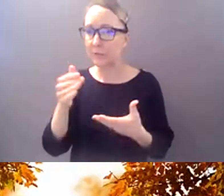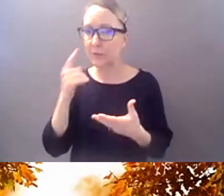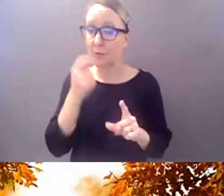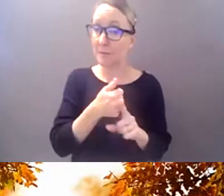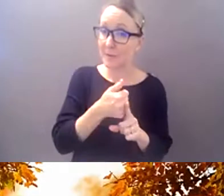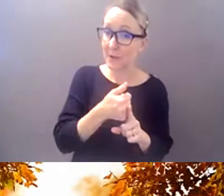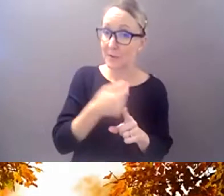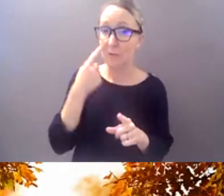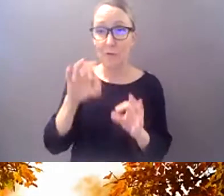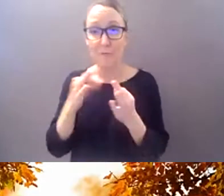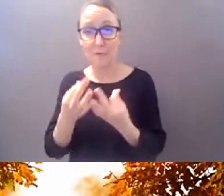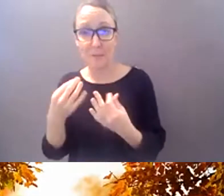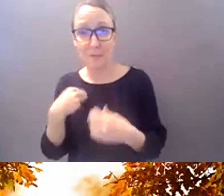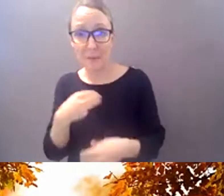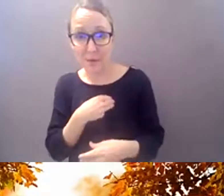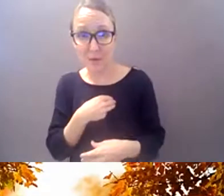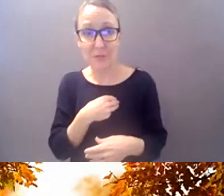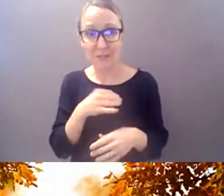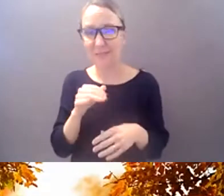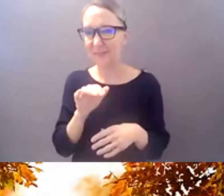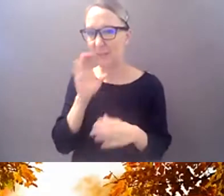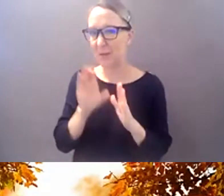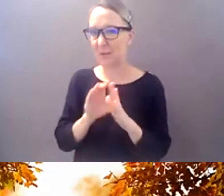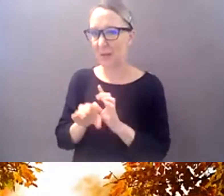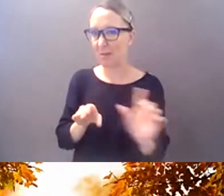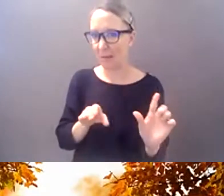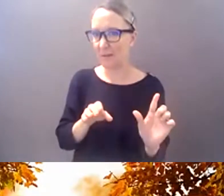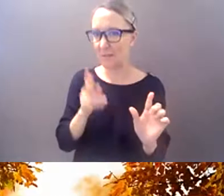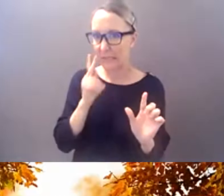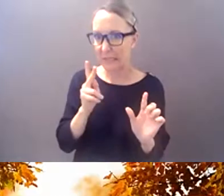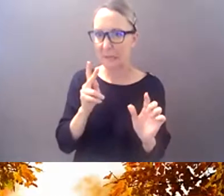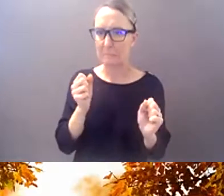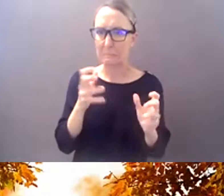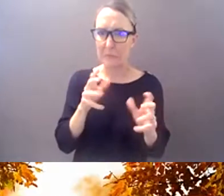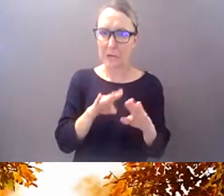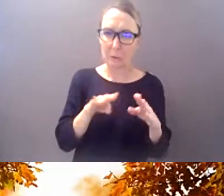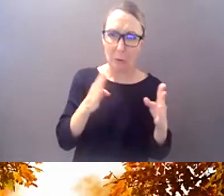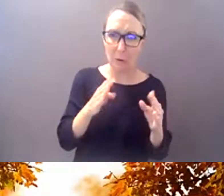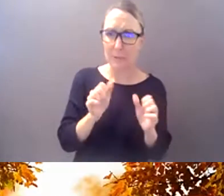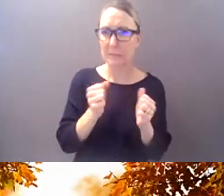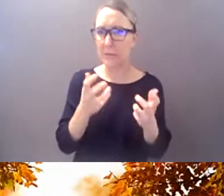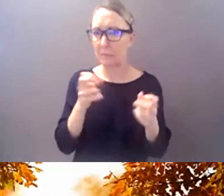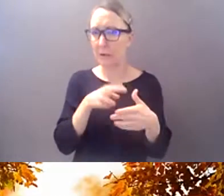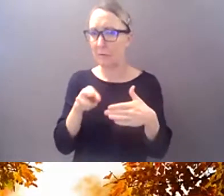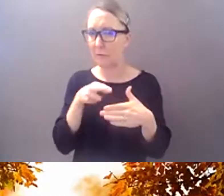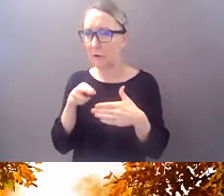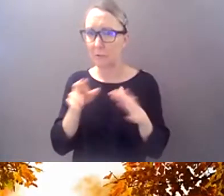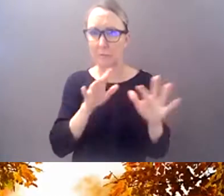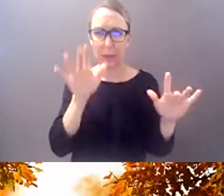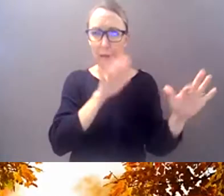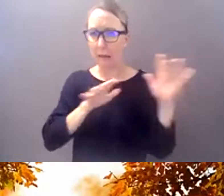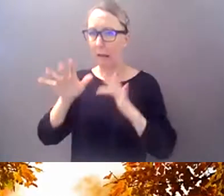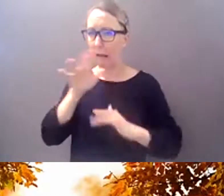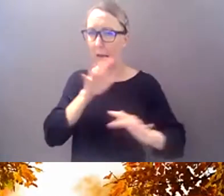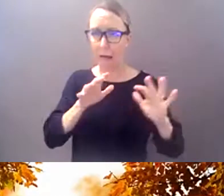their loved ones, like the picture on the left. This picture has lots of arrows, lots of doors, lots of referrals, as someone attempts to